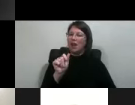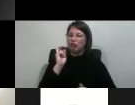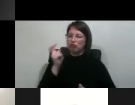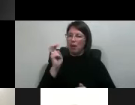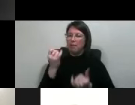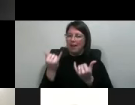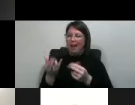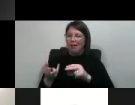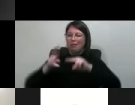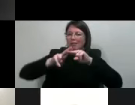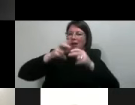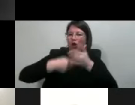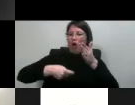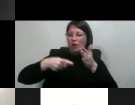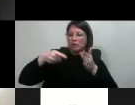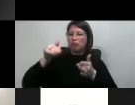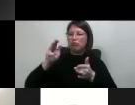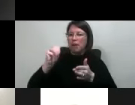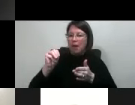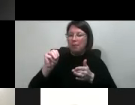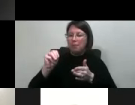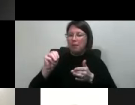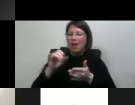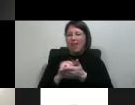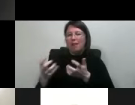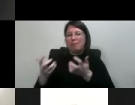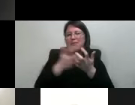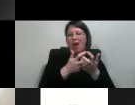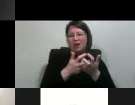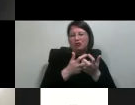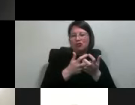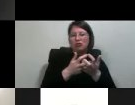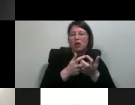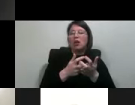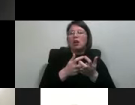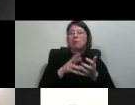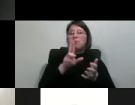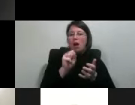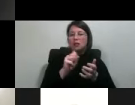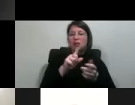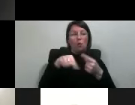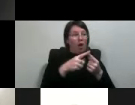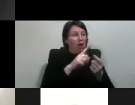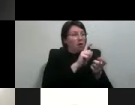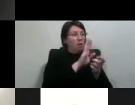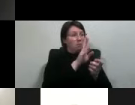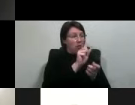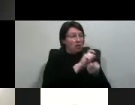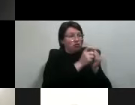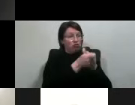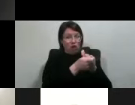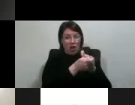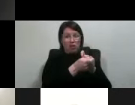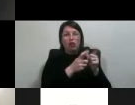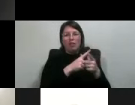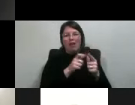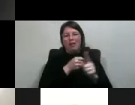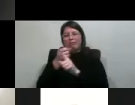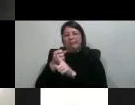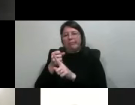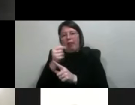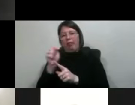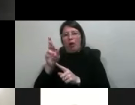trips, complementing the changes on the fixed route. So when we change the bus system, it can have an impact on the ride system. Though